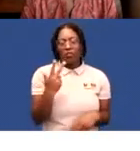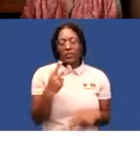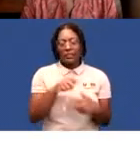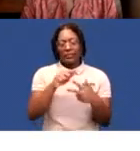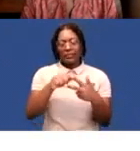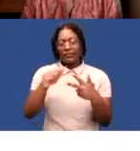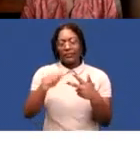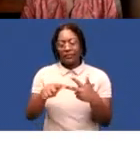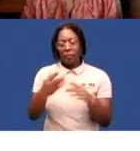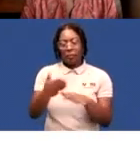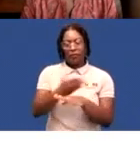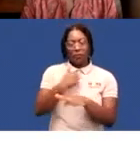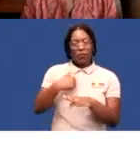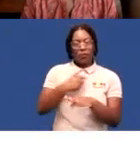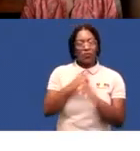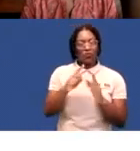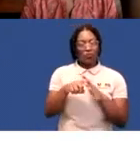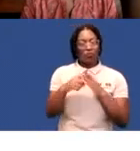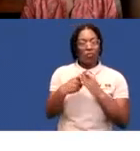expectation with a starting point.